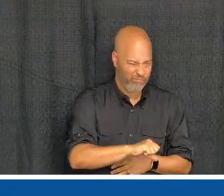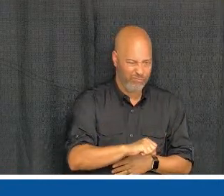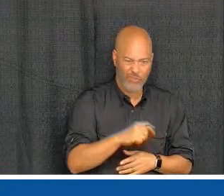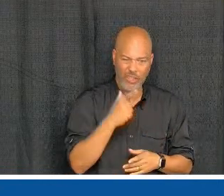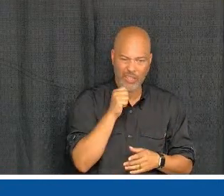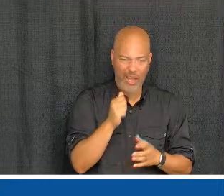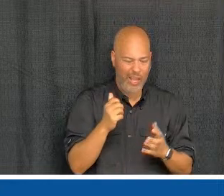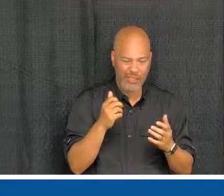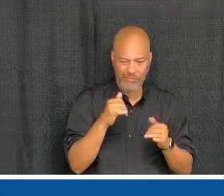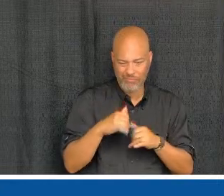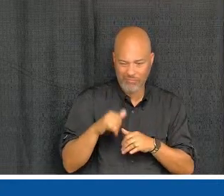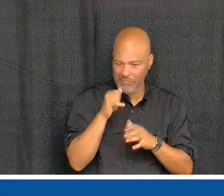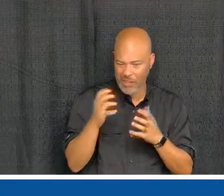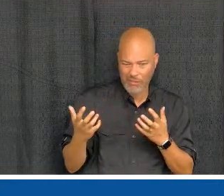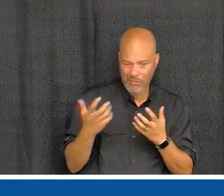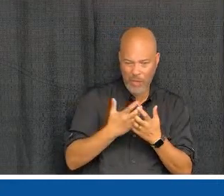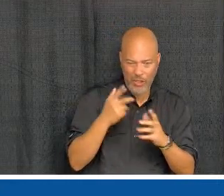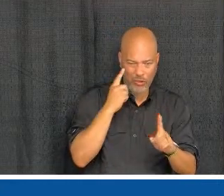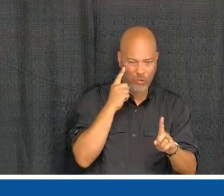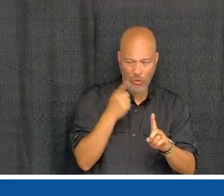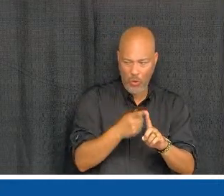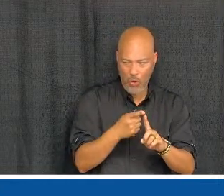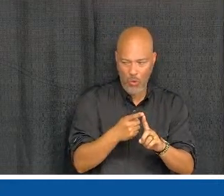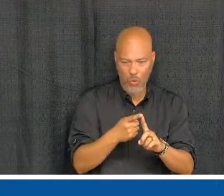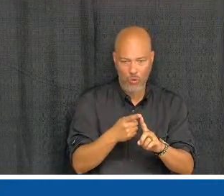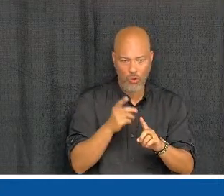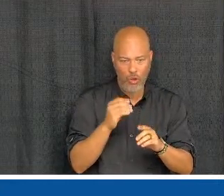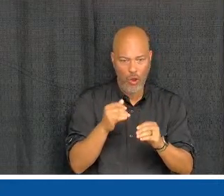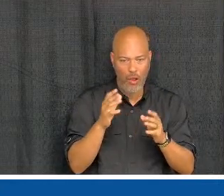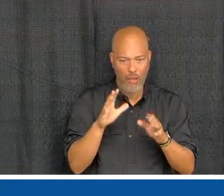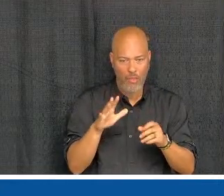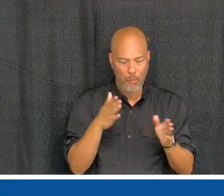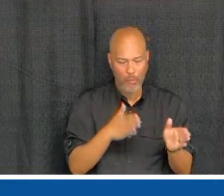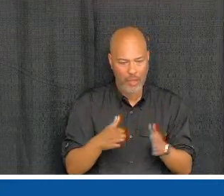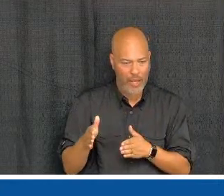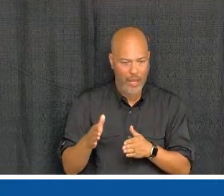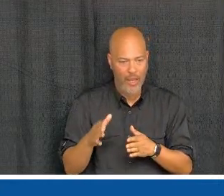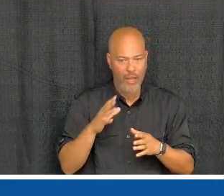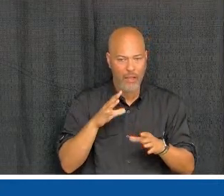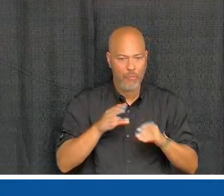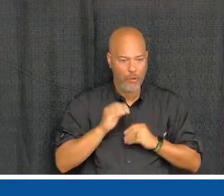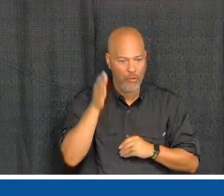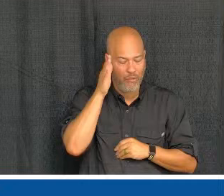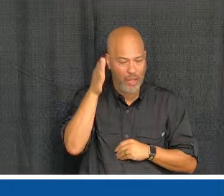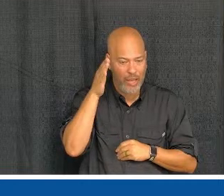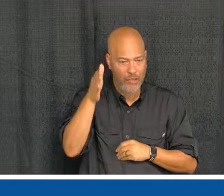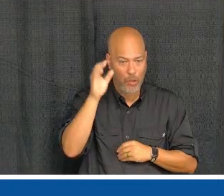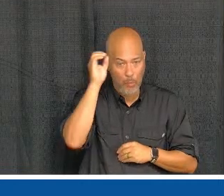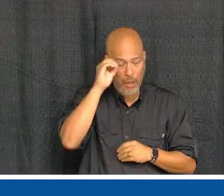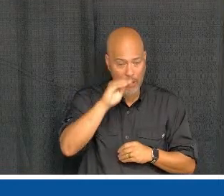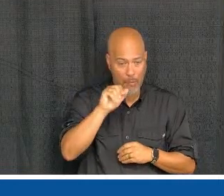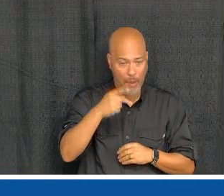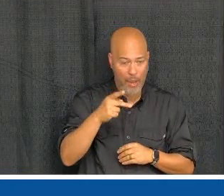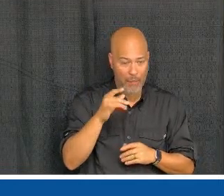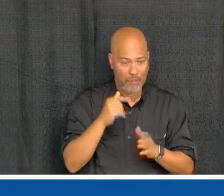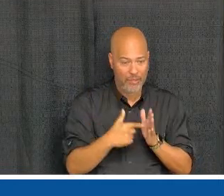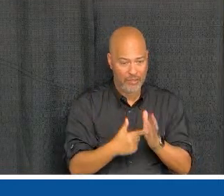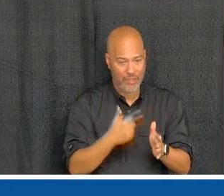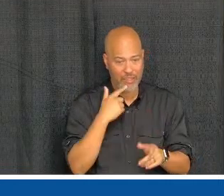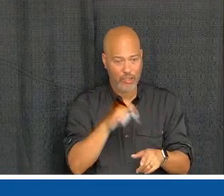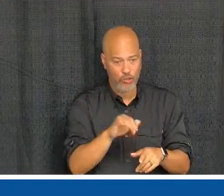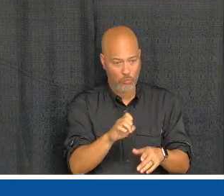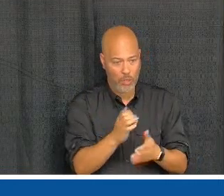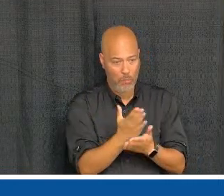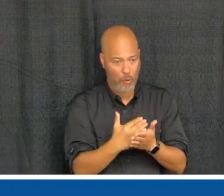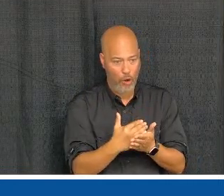request is not consistent with the overall goals of the adopted comprehensive plan. The adopted future land use opinion map indicates the property should be